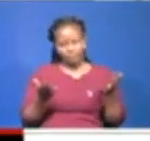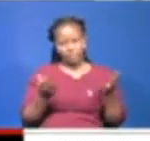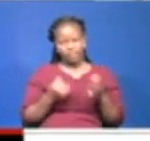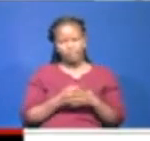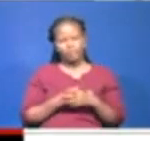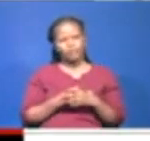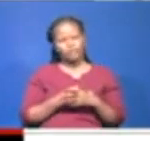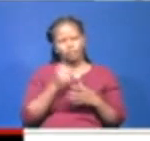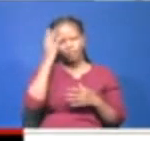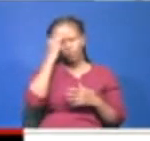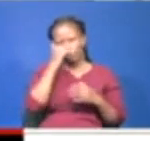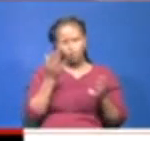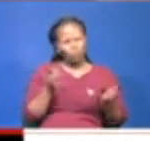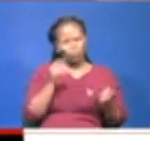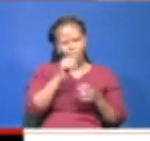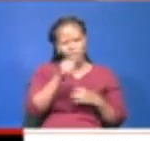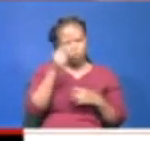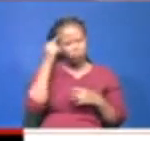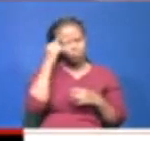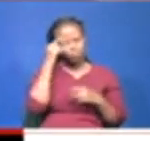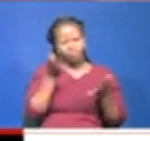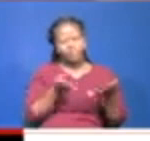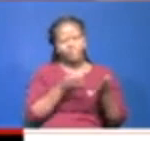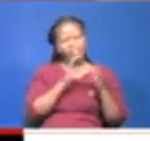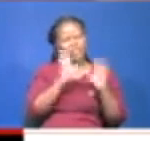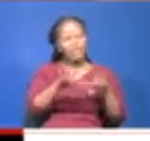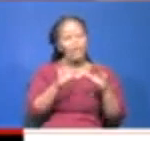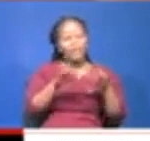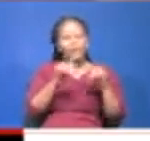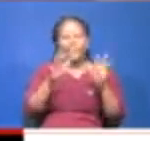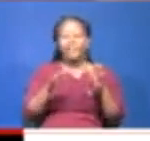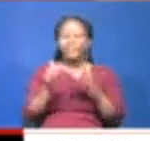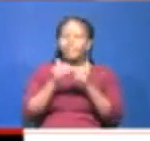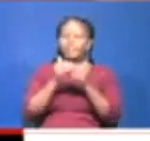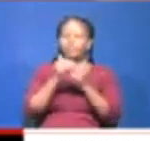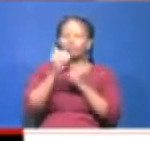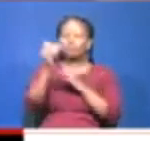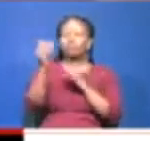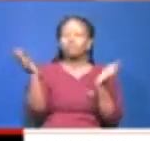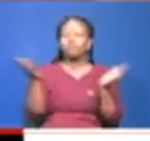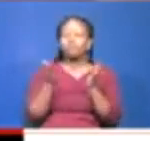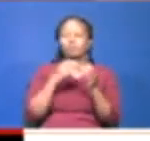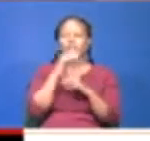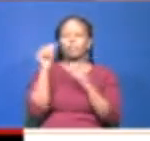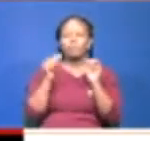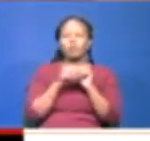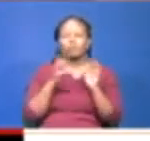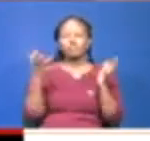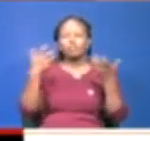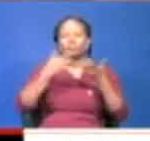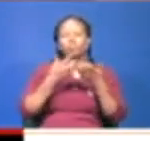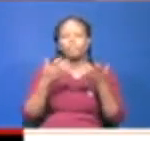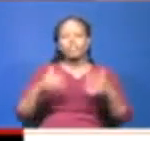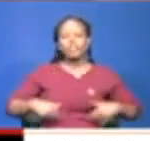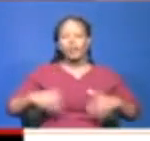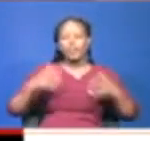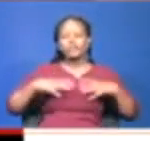do you see agriculture going when it comes to infusing young people's energy into this critical